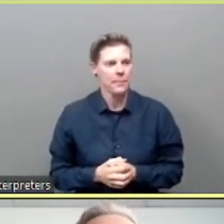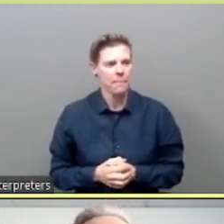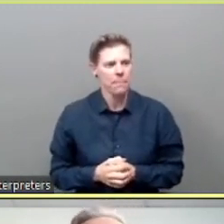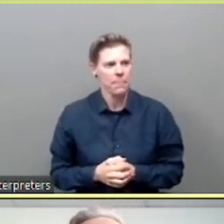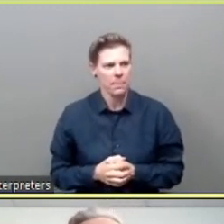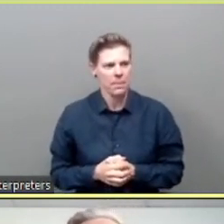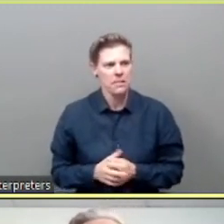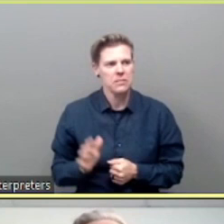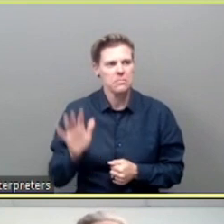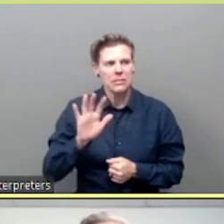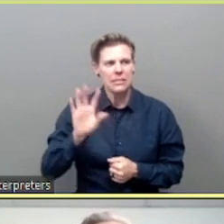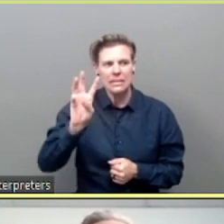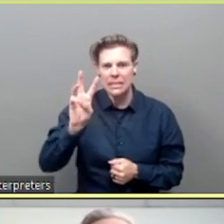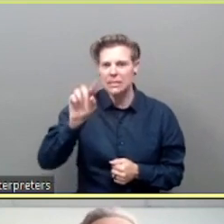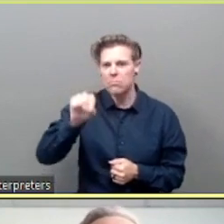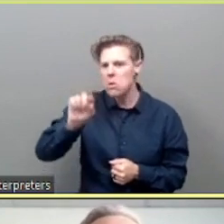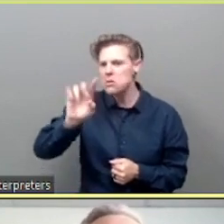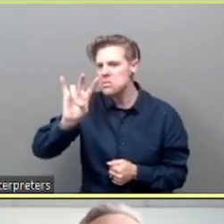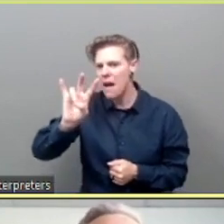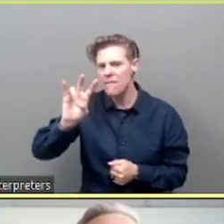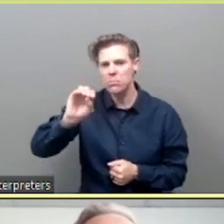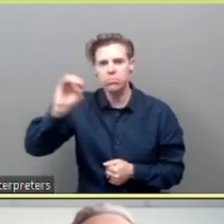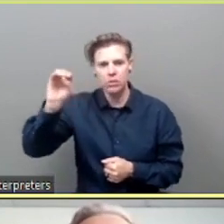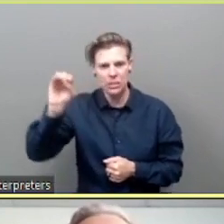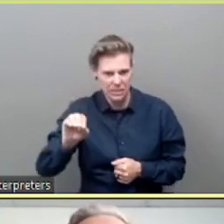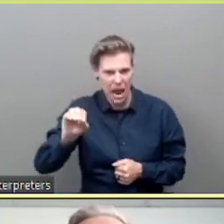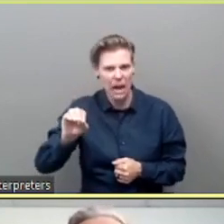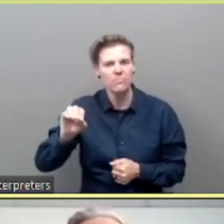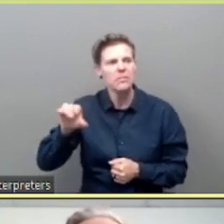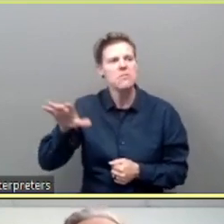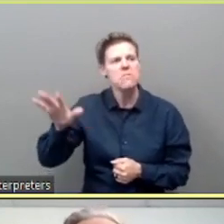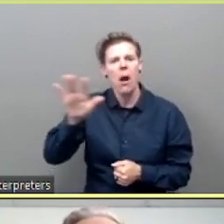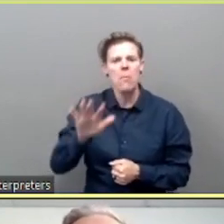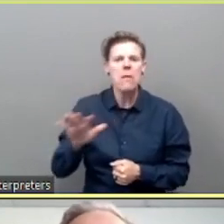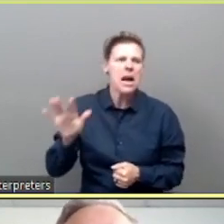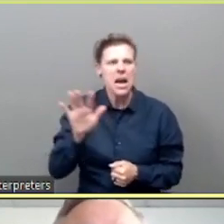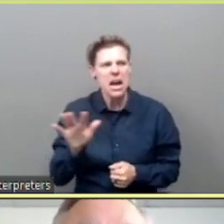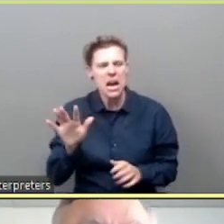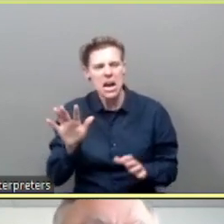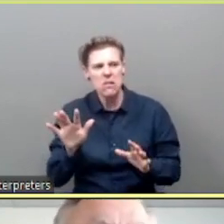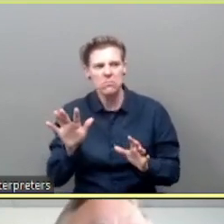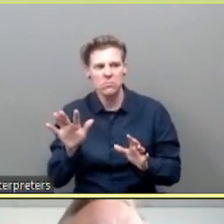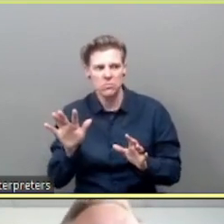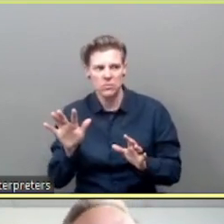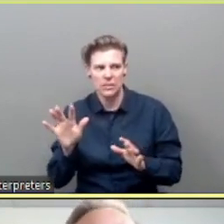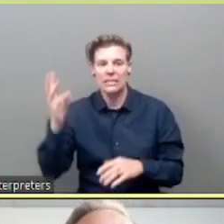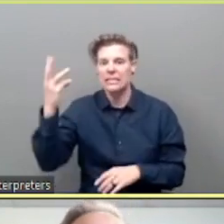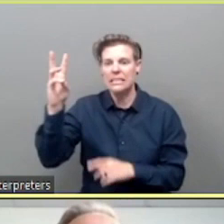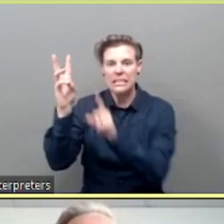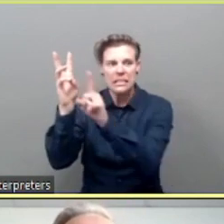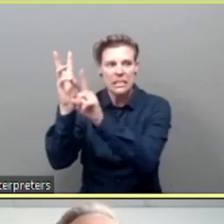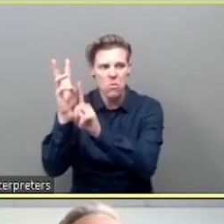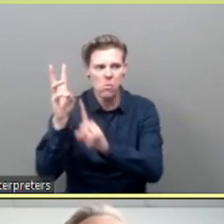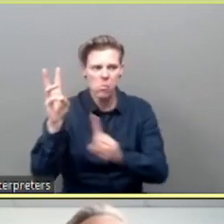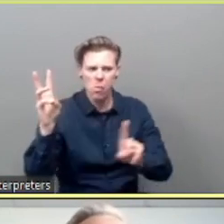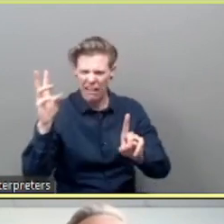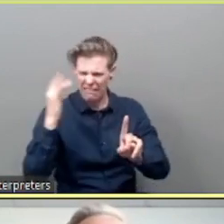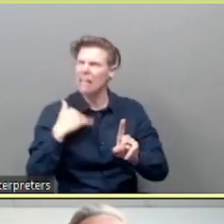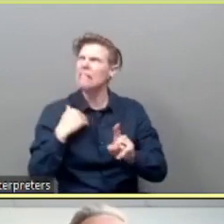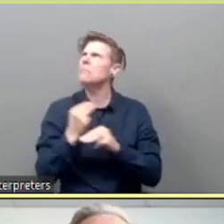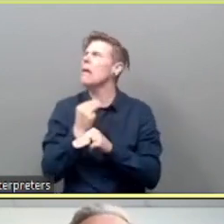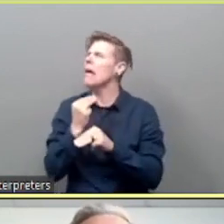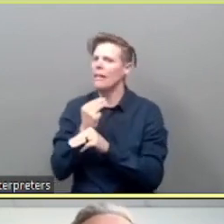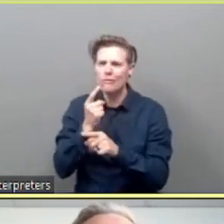6.7% of people, which is about 1 in 16, I think, if I'm doing my math in my head correctly,